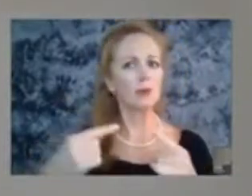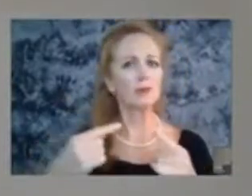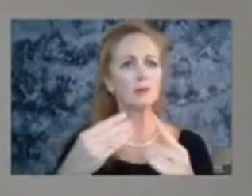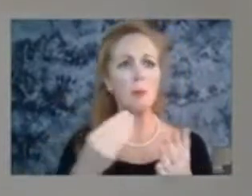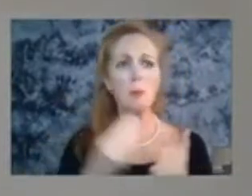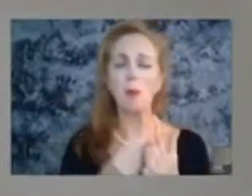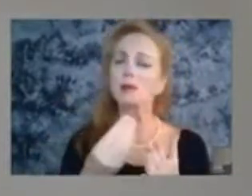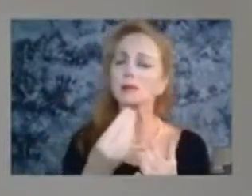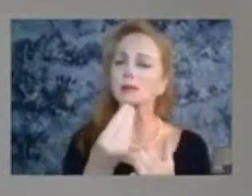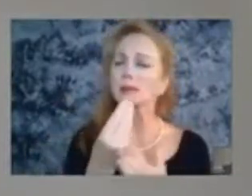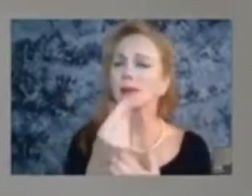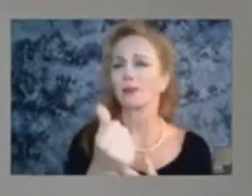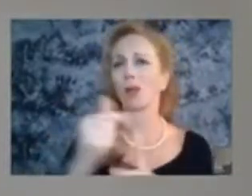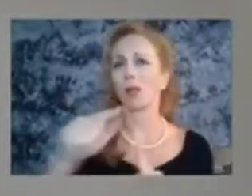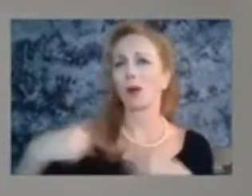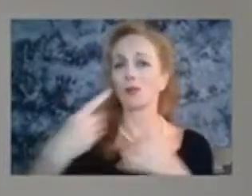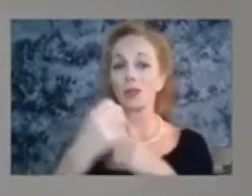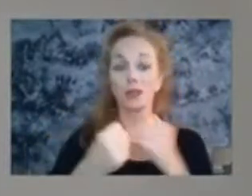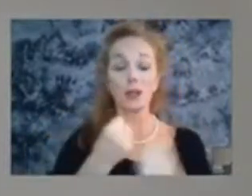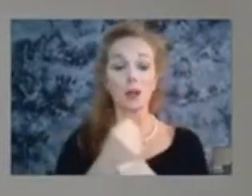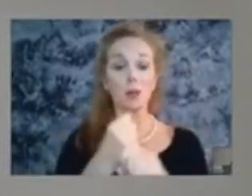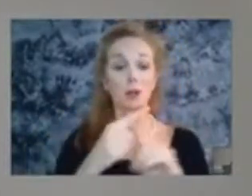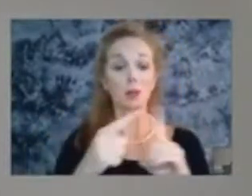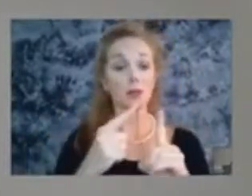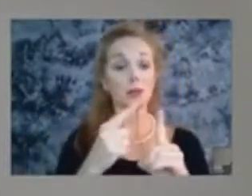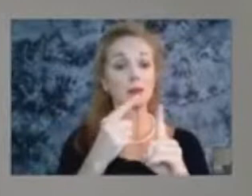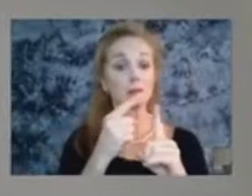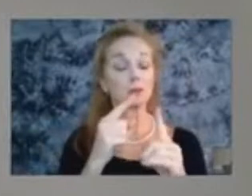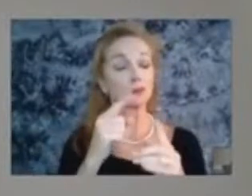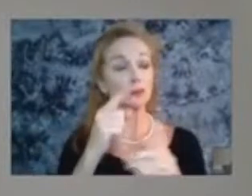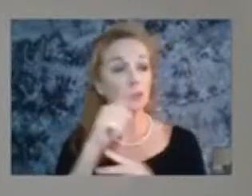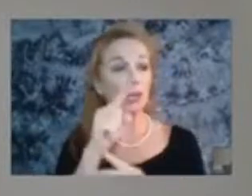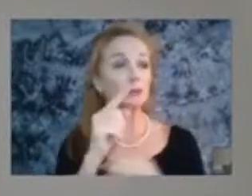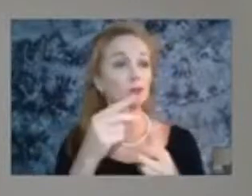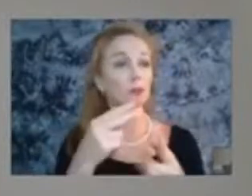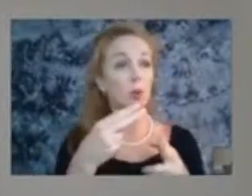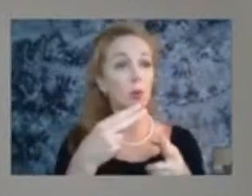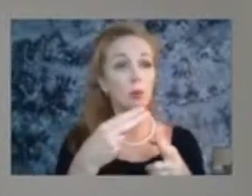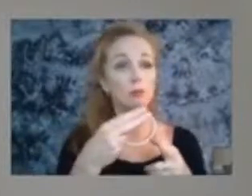to check real quickly. I think right now we have